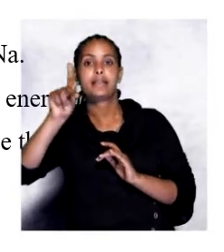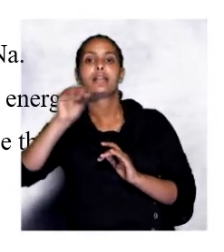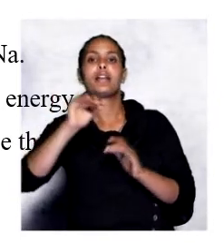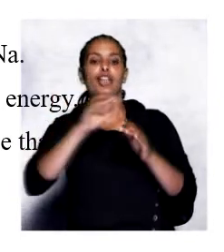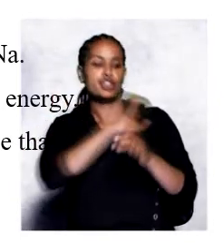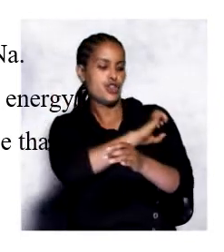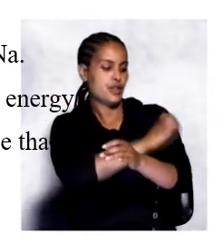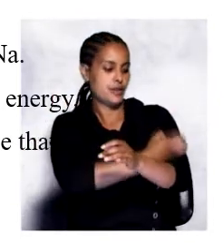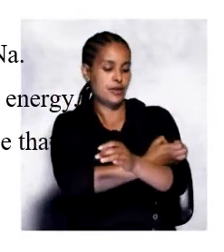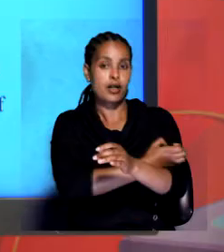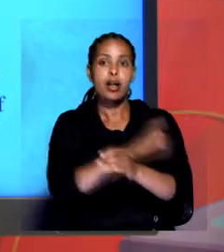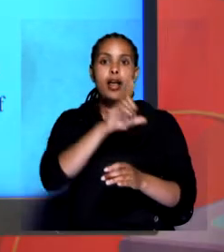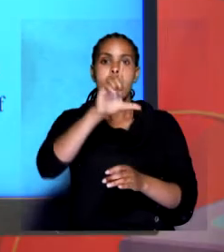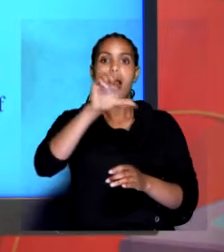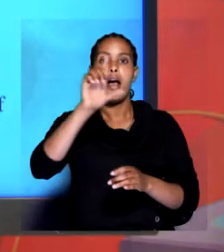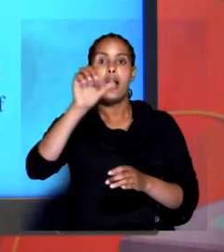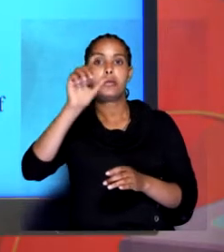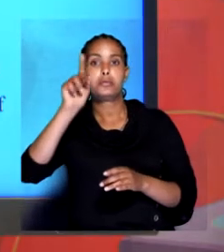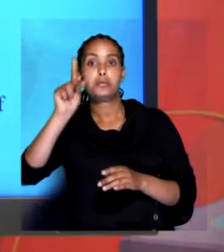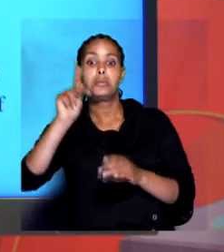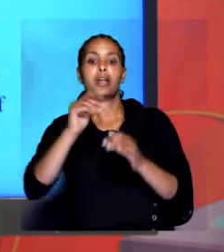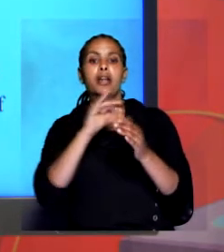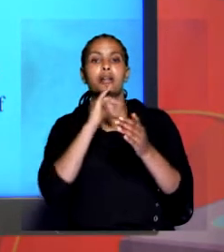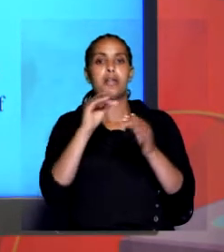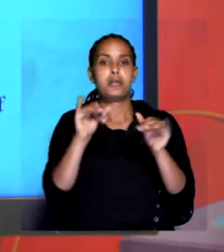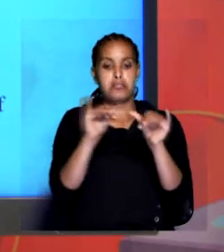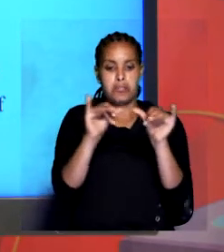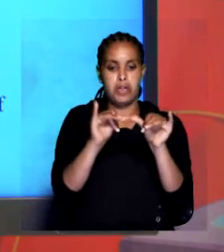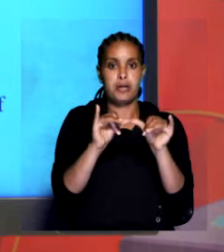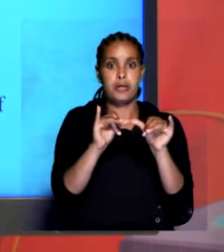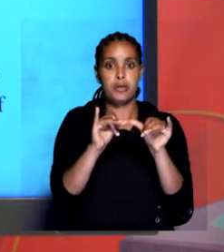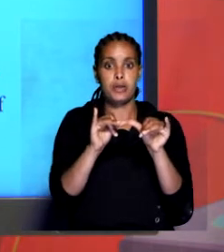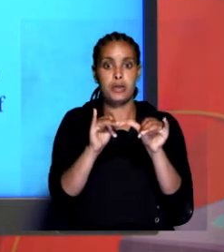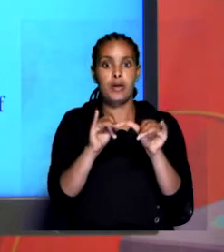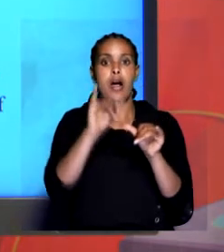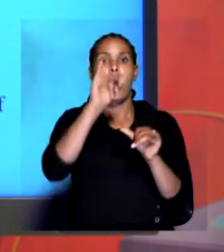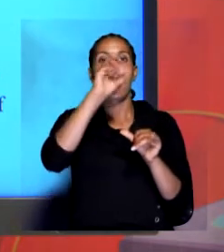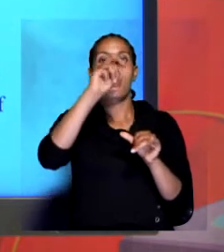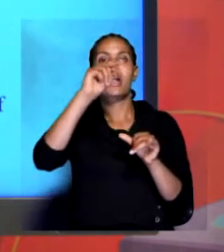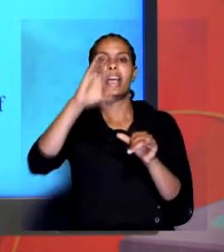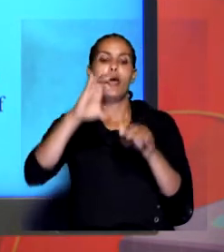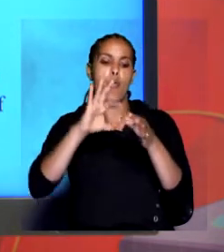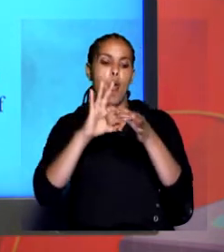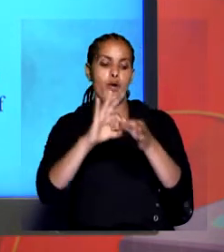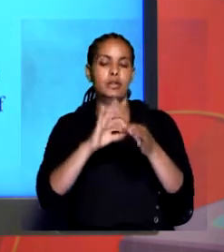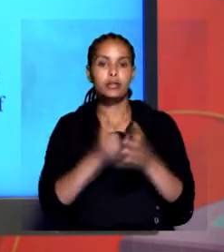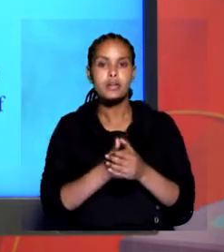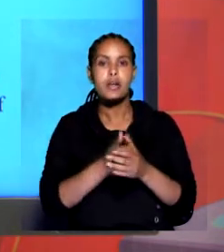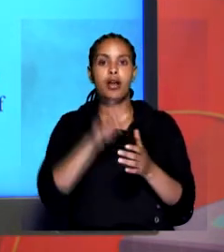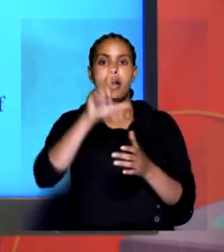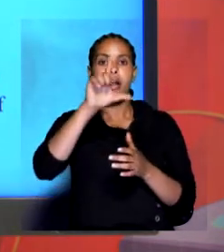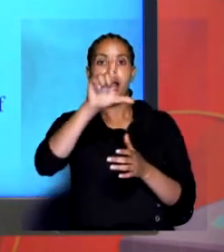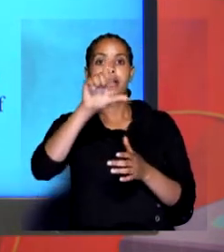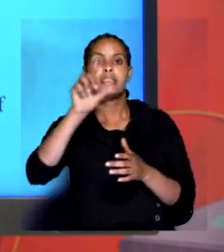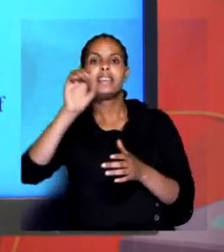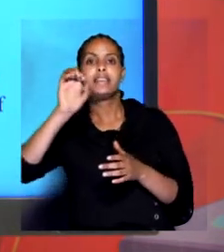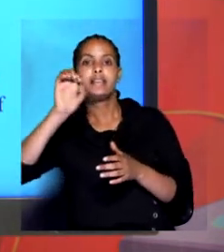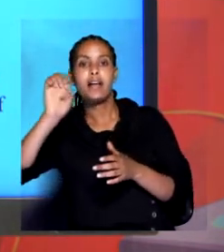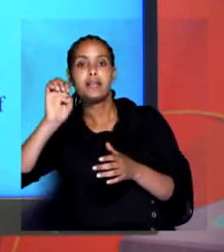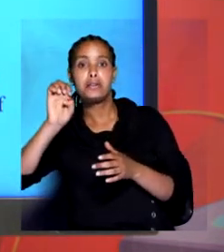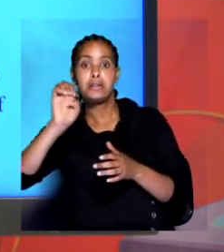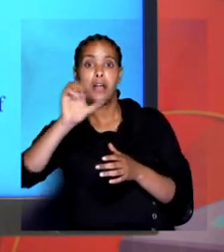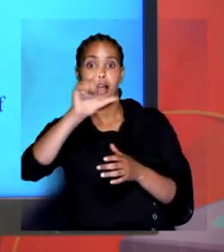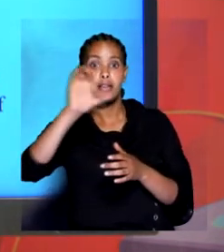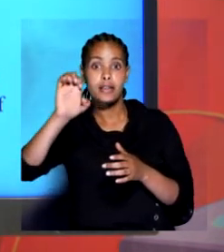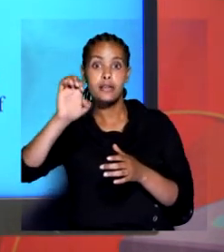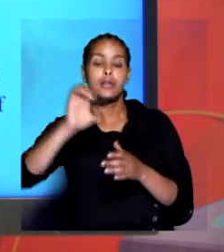High lattice energy. Lattice energy is the measure of the strength of ionic bond. Lattice energy is energy